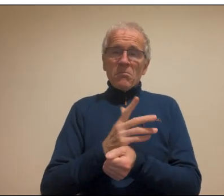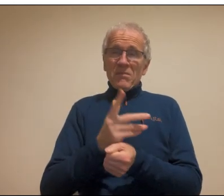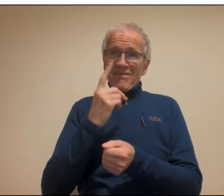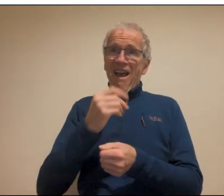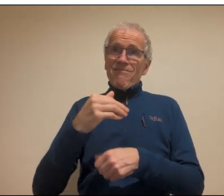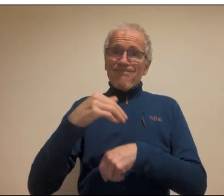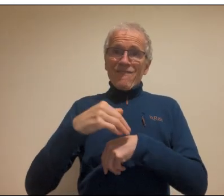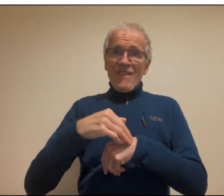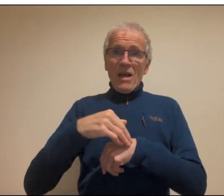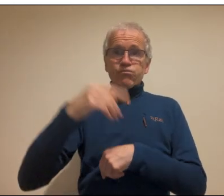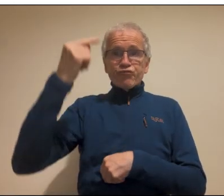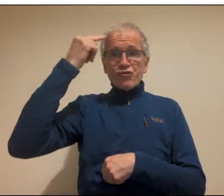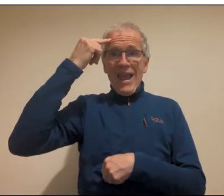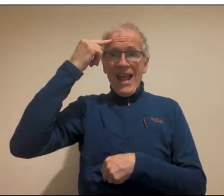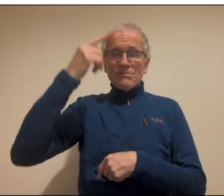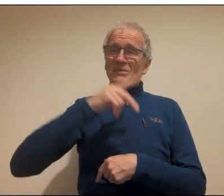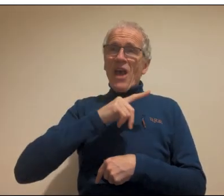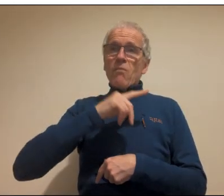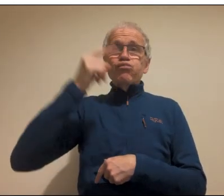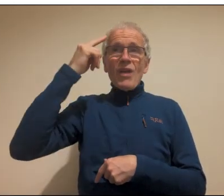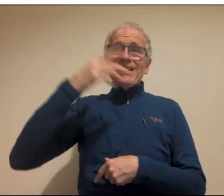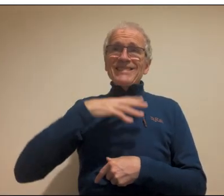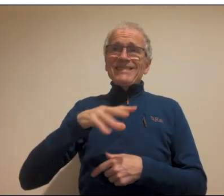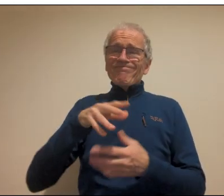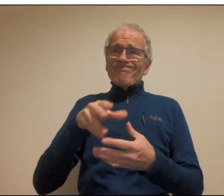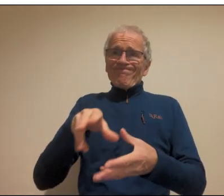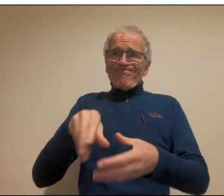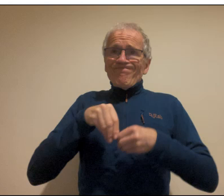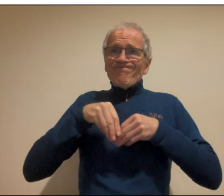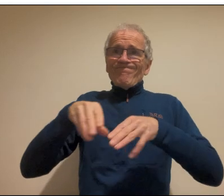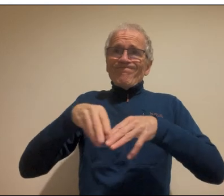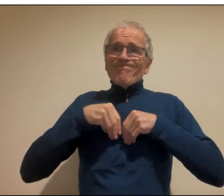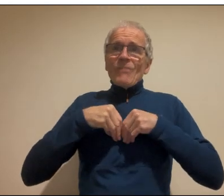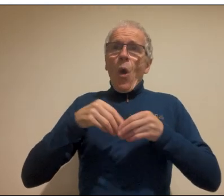only temporarily disrupted.